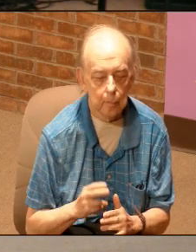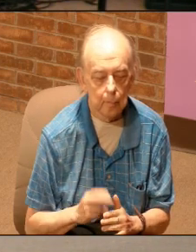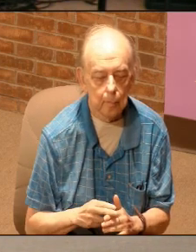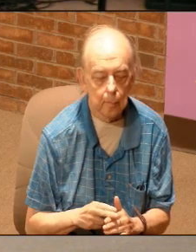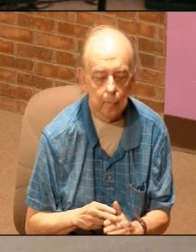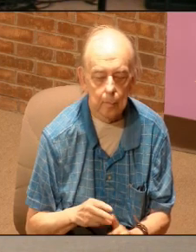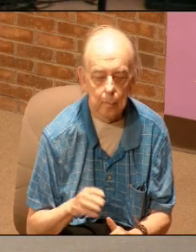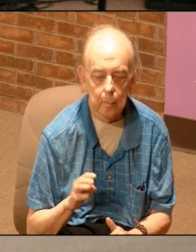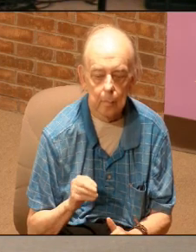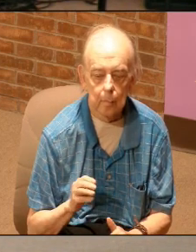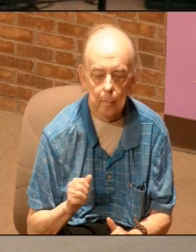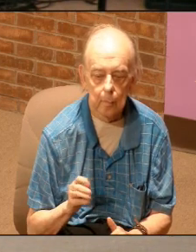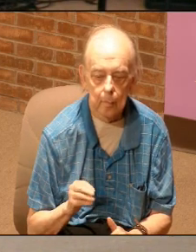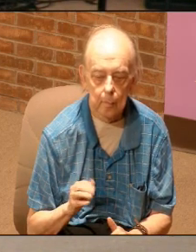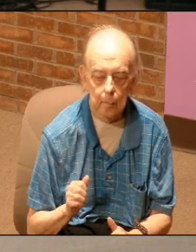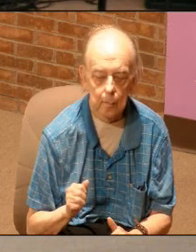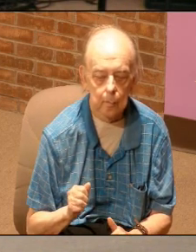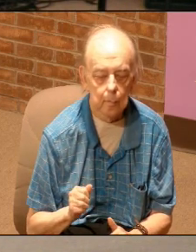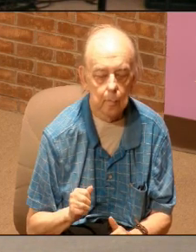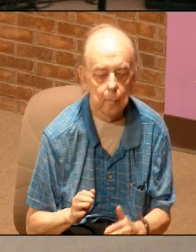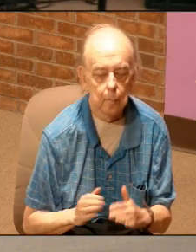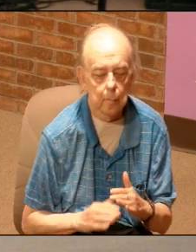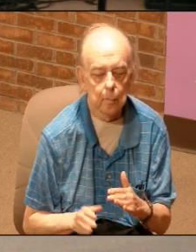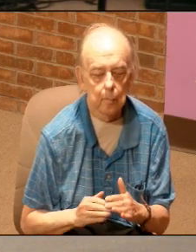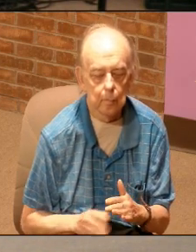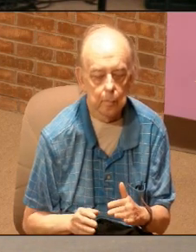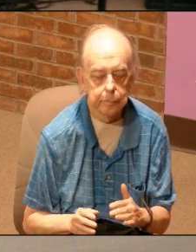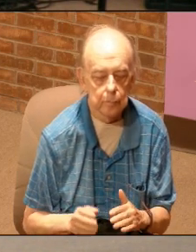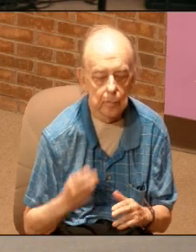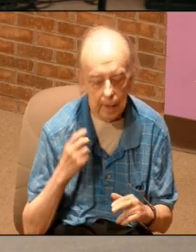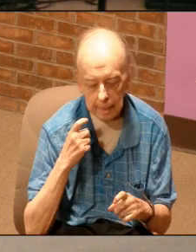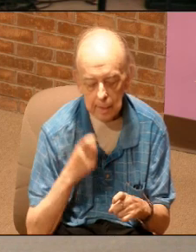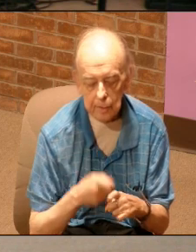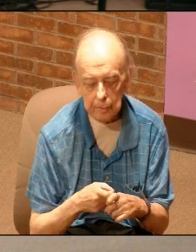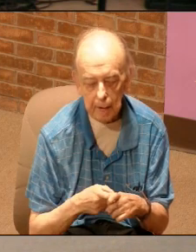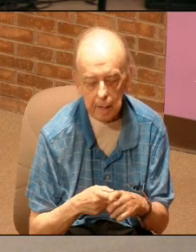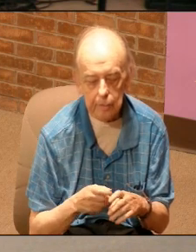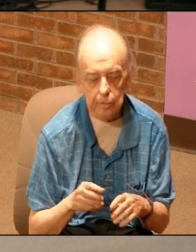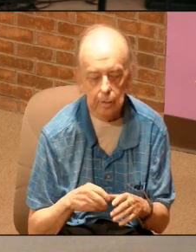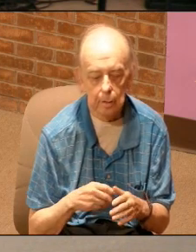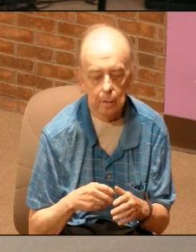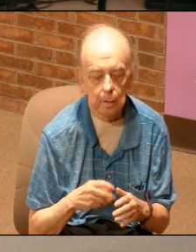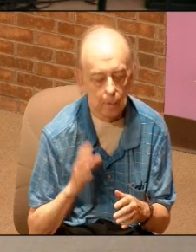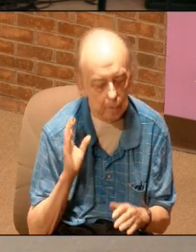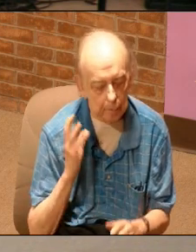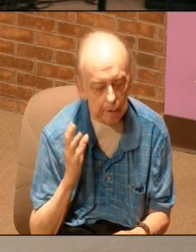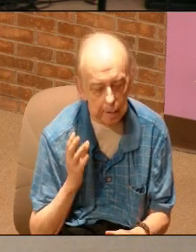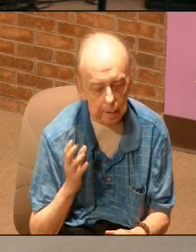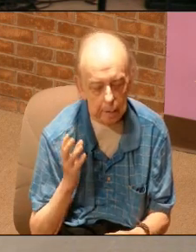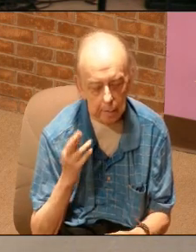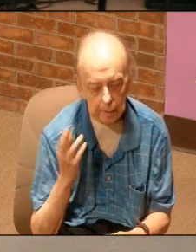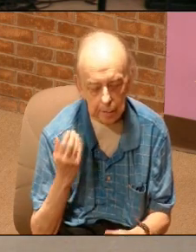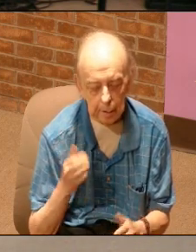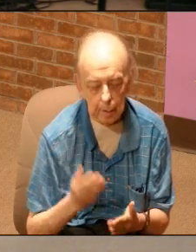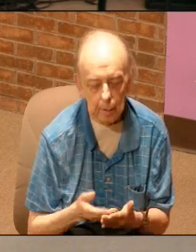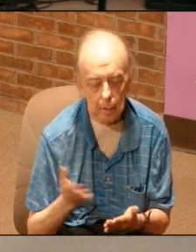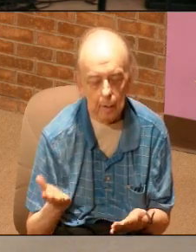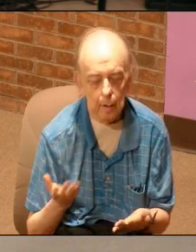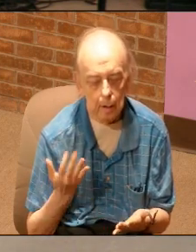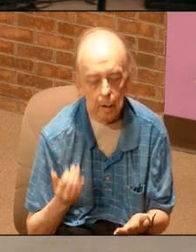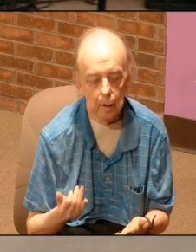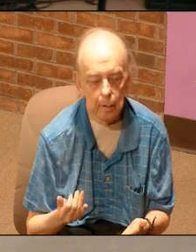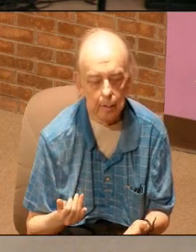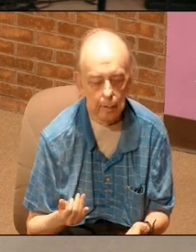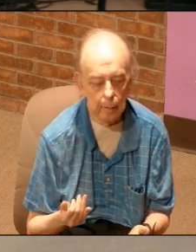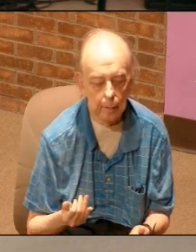Mamba, which was basically a Spanish station. And the reason that they bought it out was because there